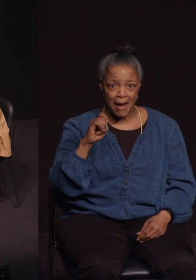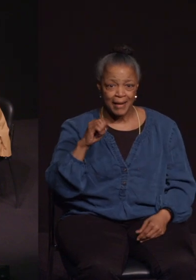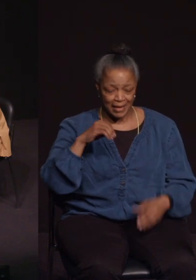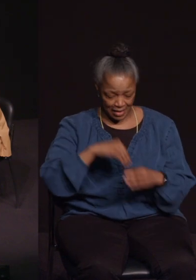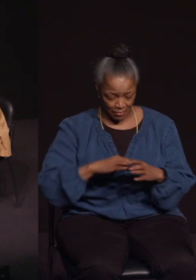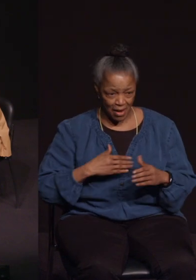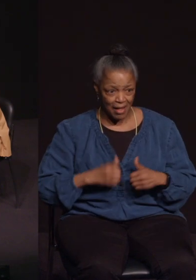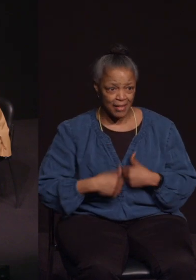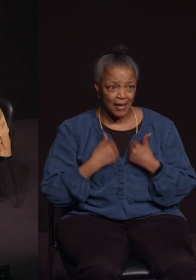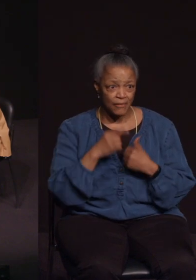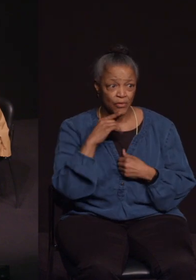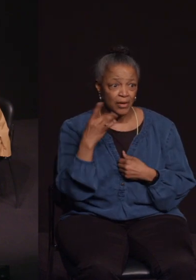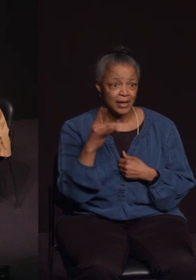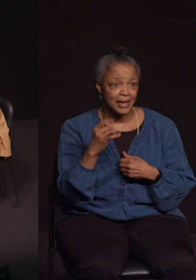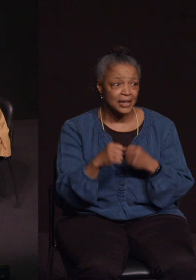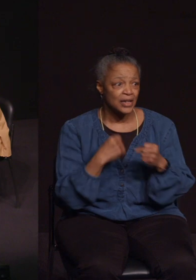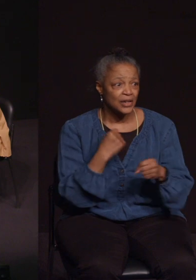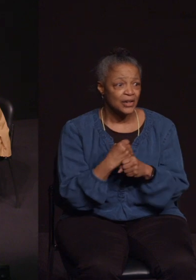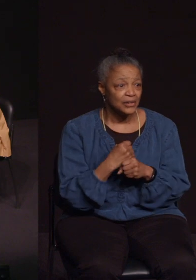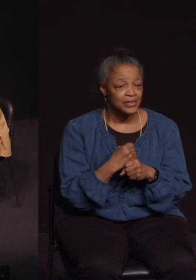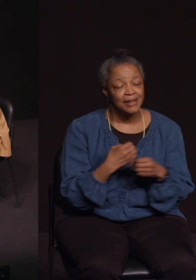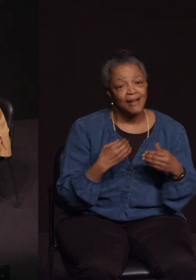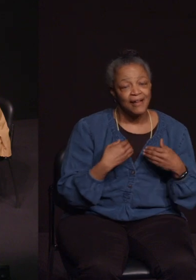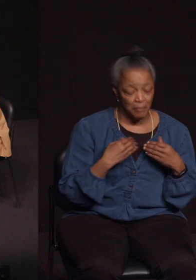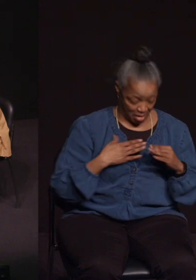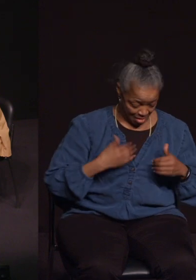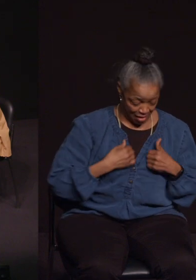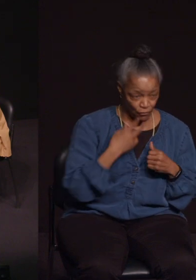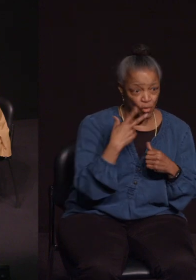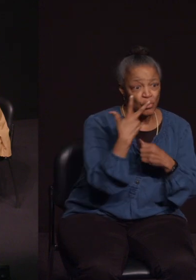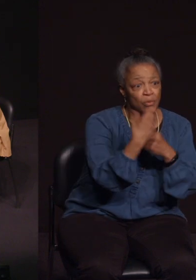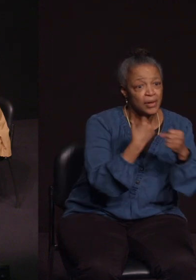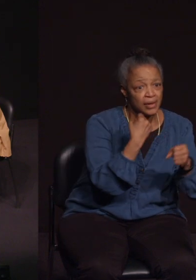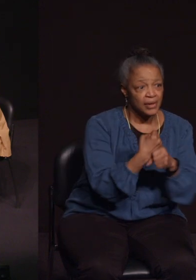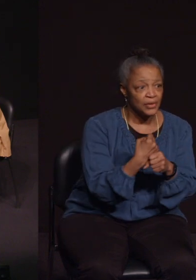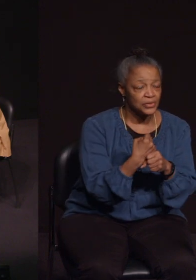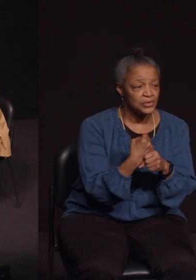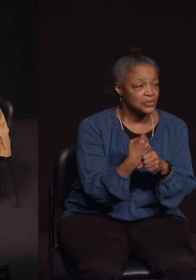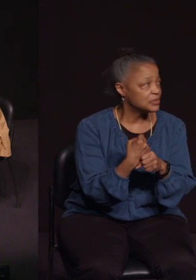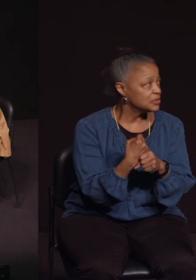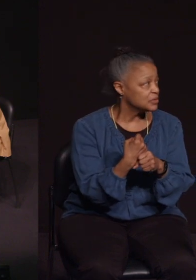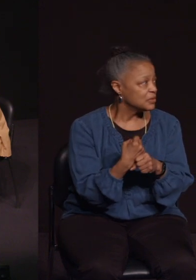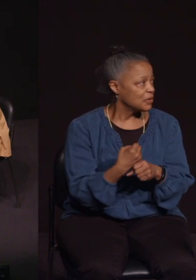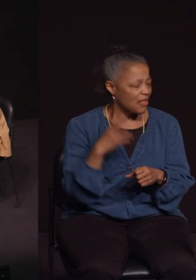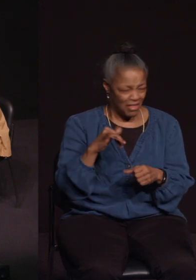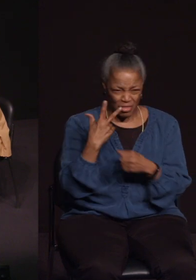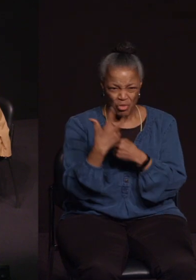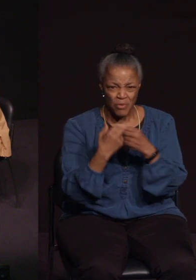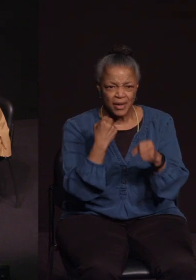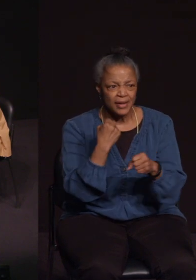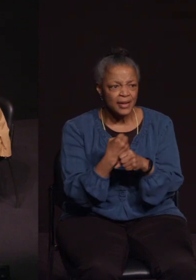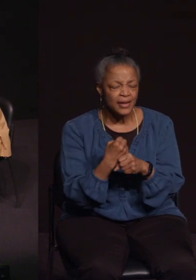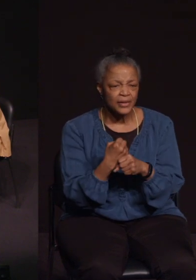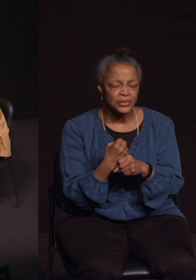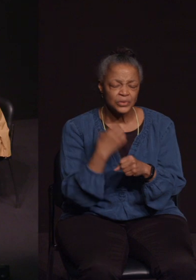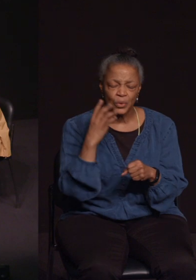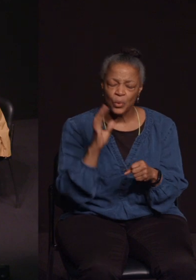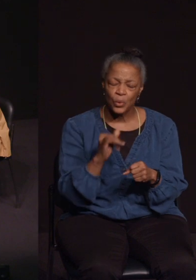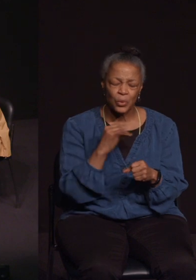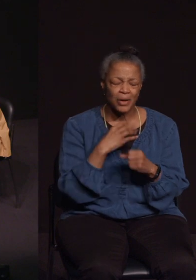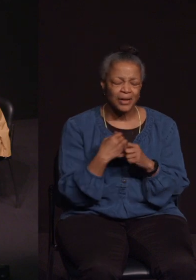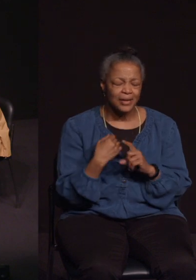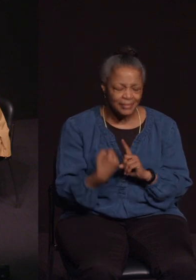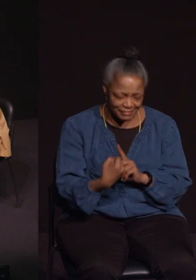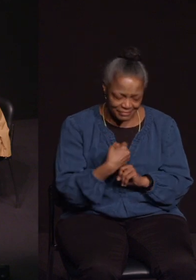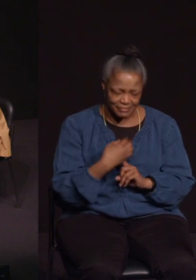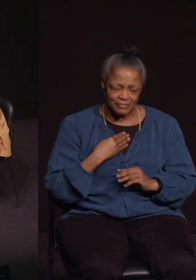18 years. I only got him for 3 years. And in those 3 years, he truly made a big impact